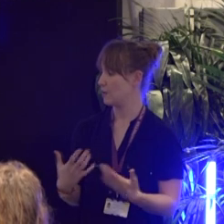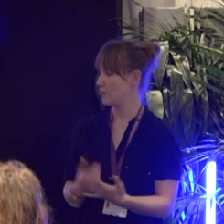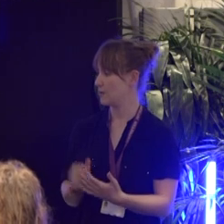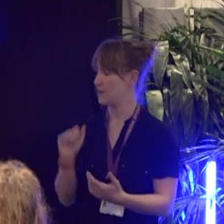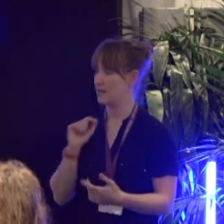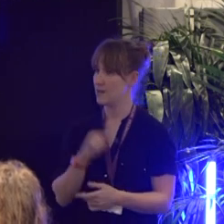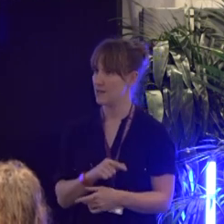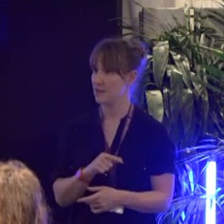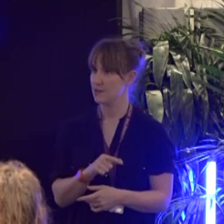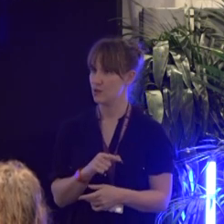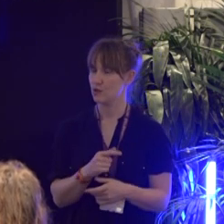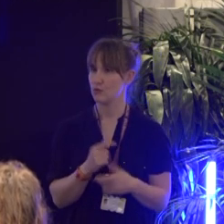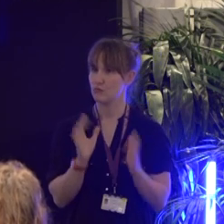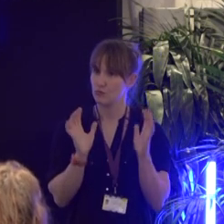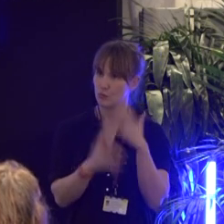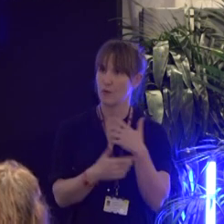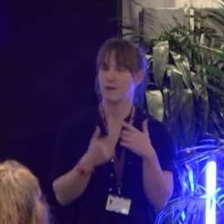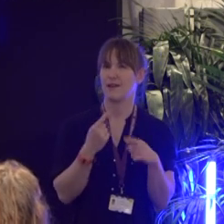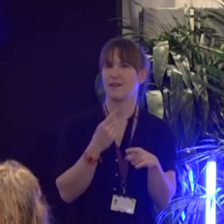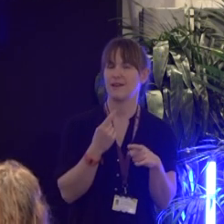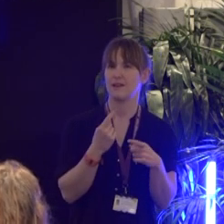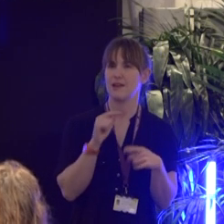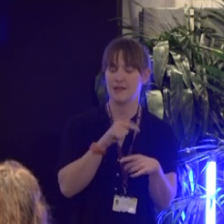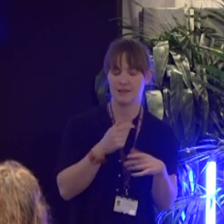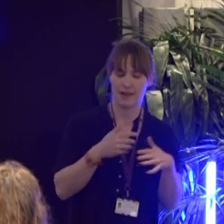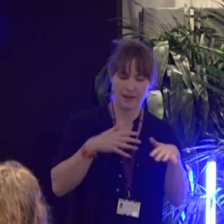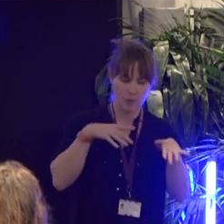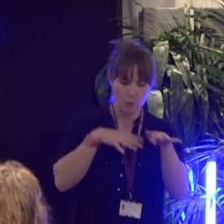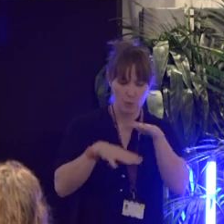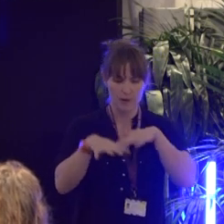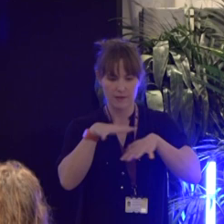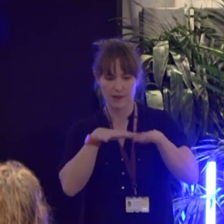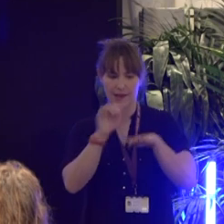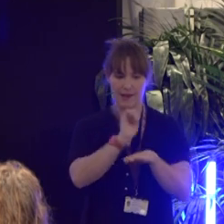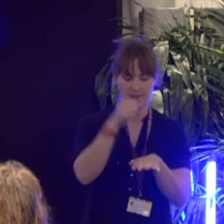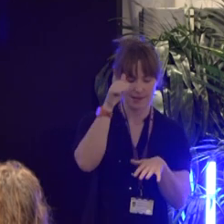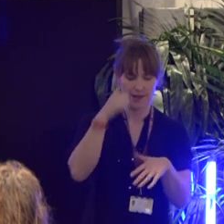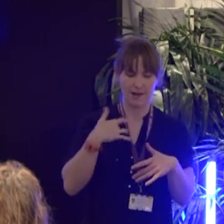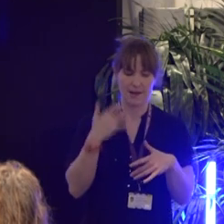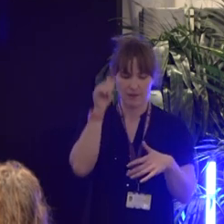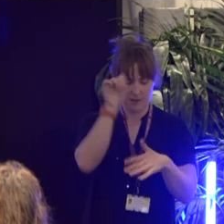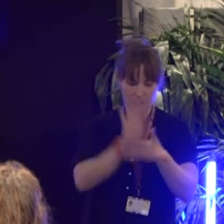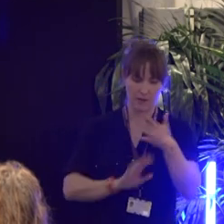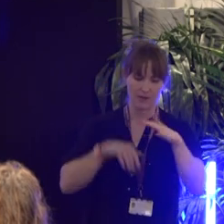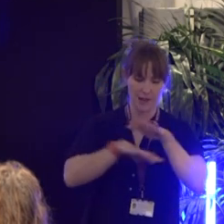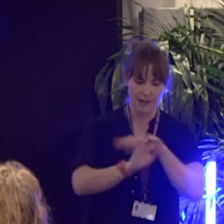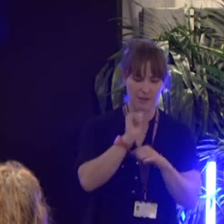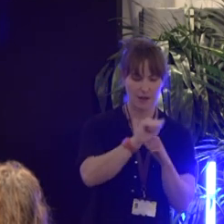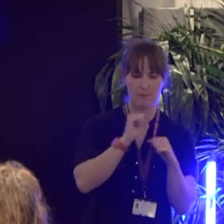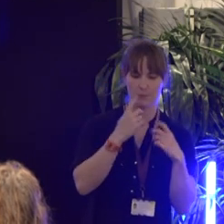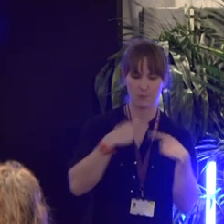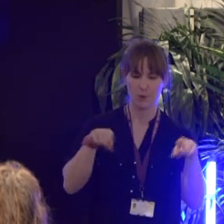he's very much pouring his current lived experience into that album. And what we're finding as a group of friends around him is that this is the